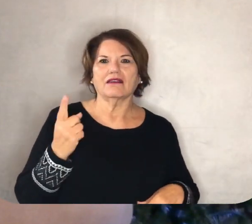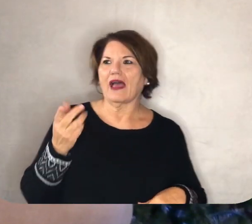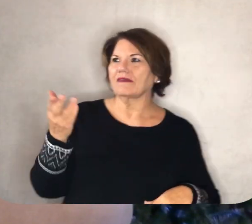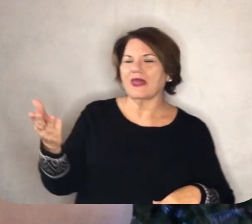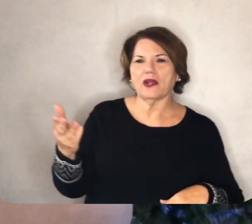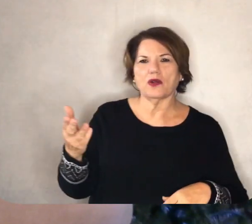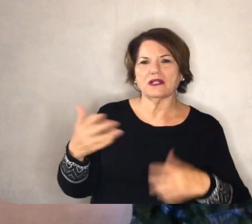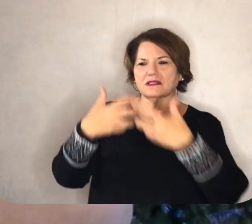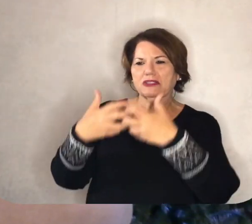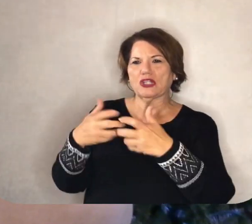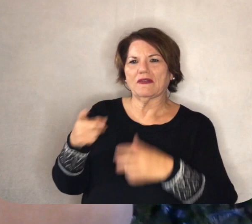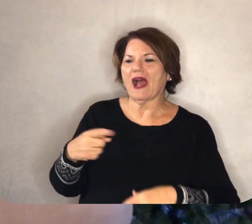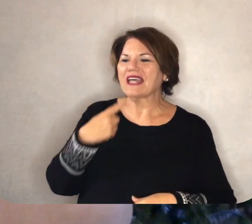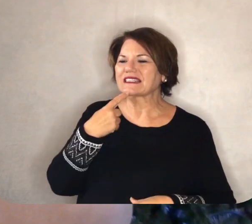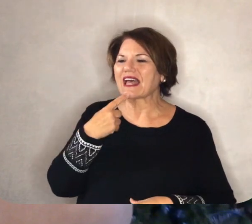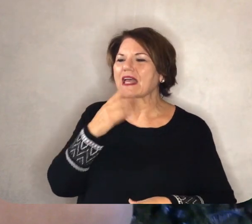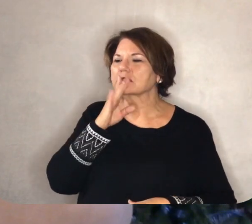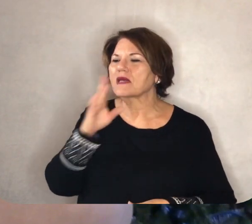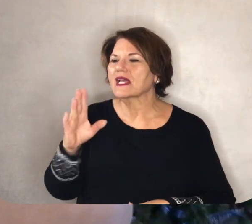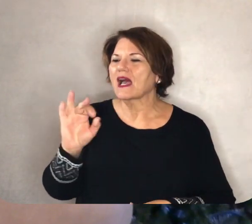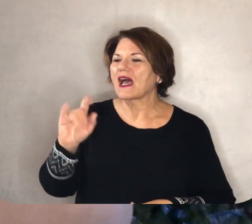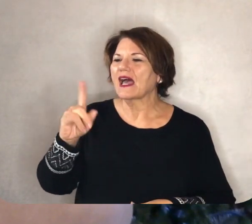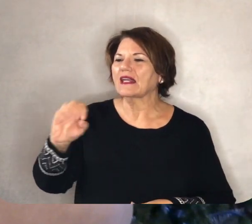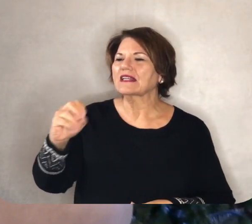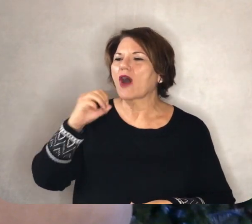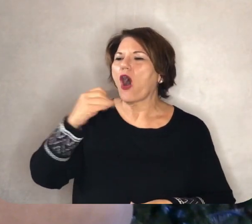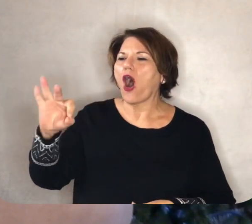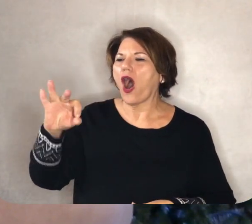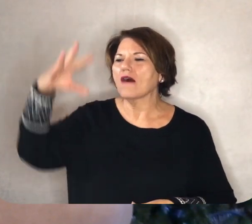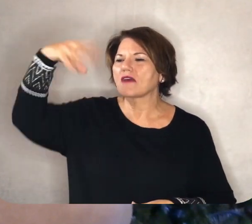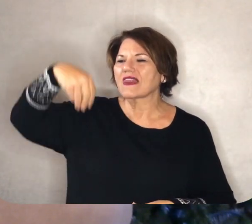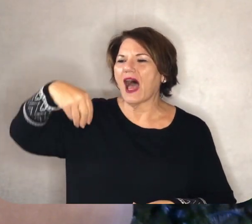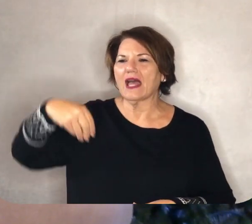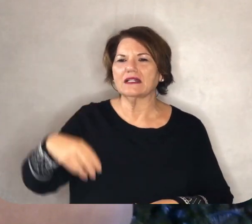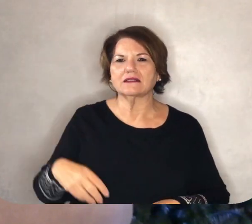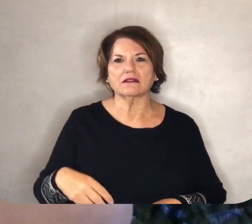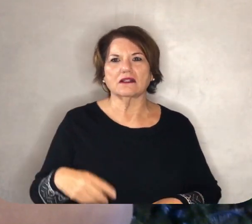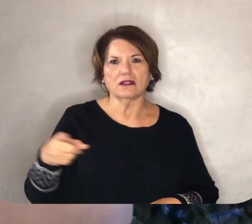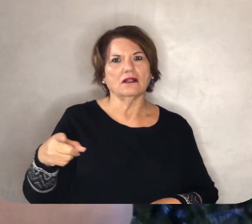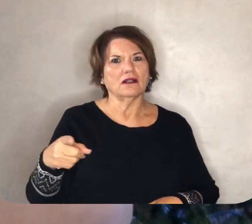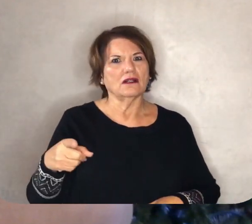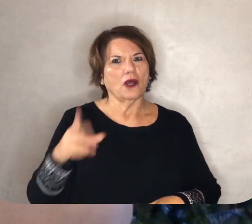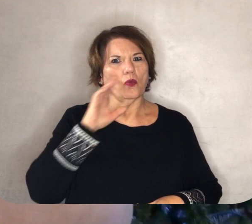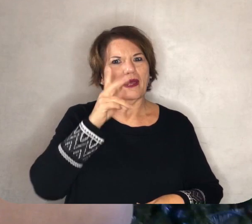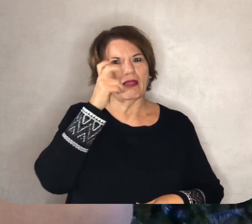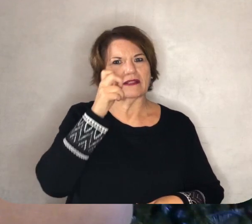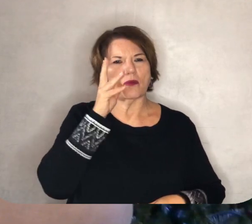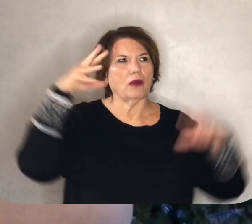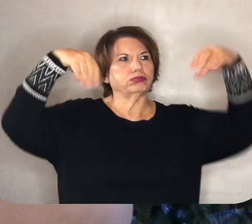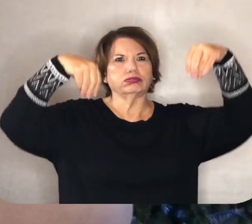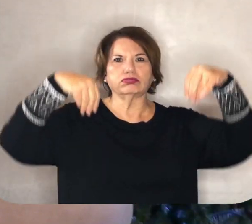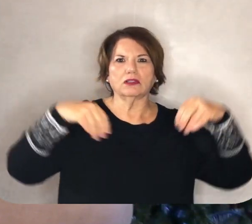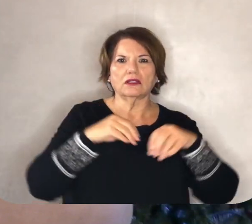device that when I say the word Alexa, it just, Alexa, turn off the lights. You're welcome. You know, like that kind of thing. Like it's just a